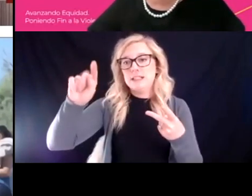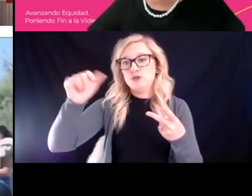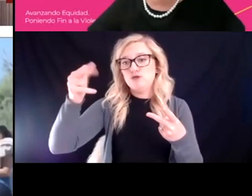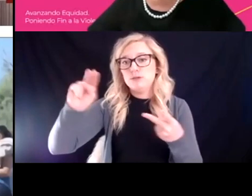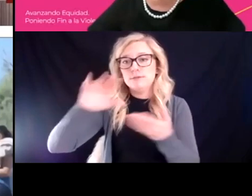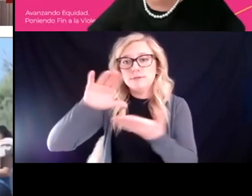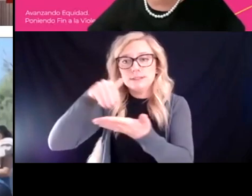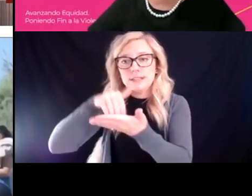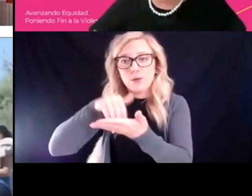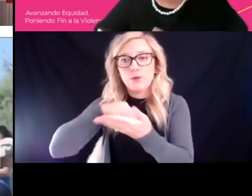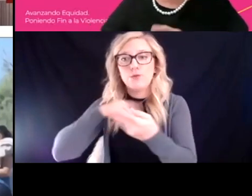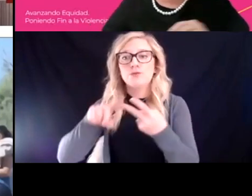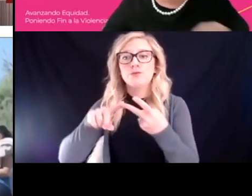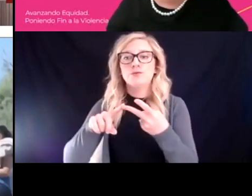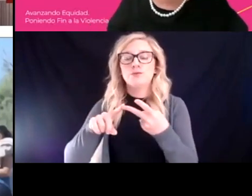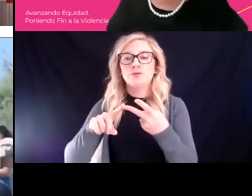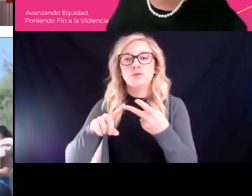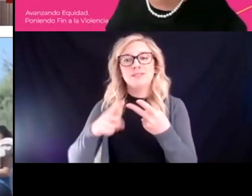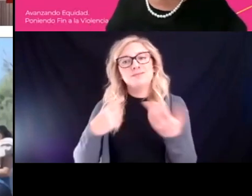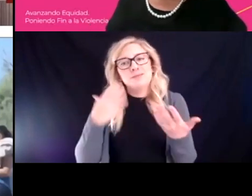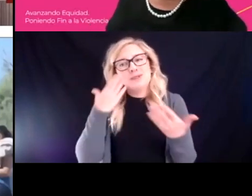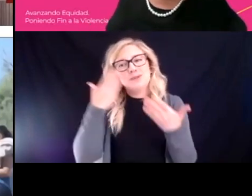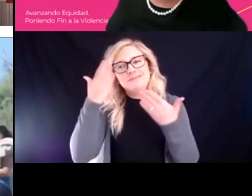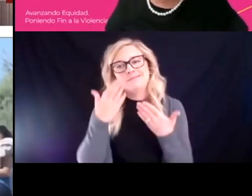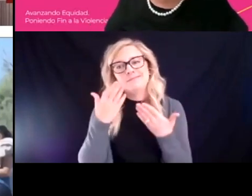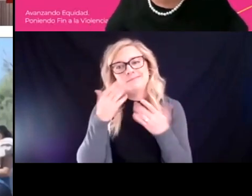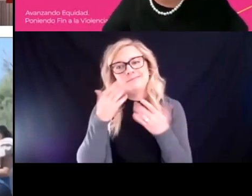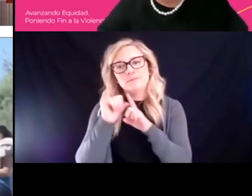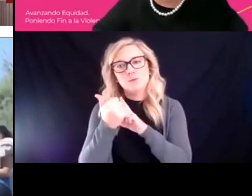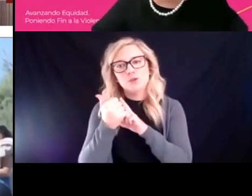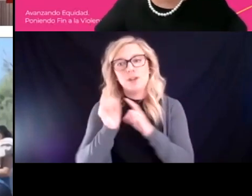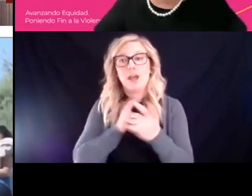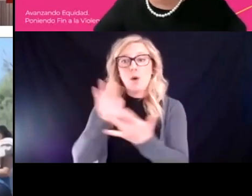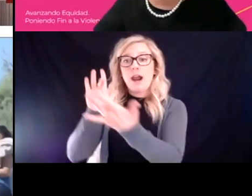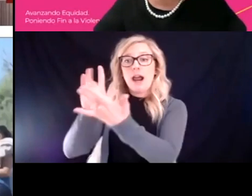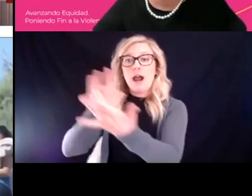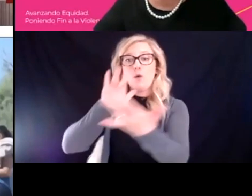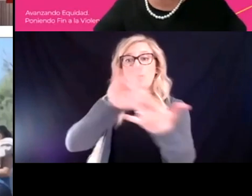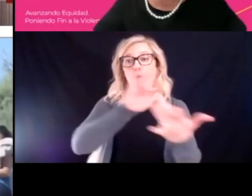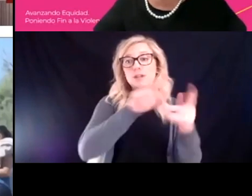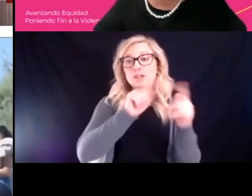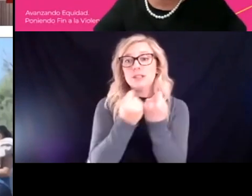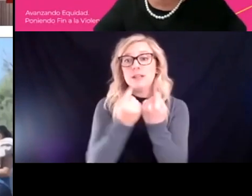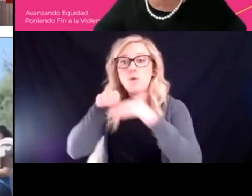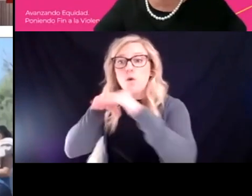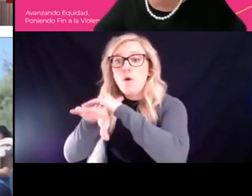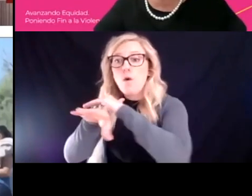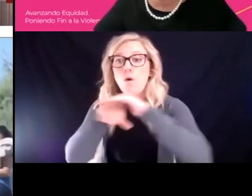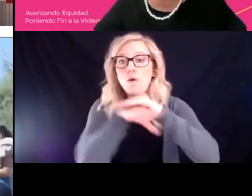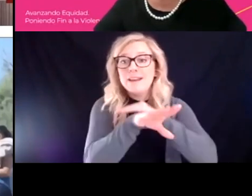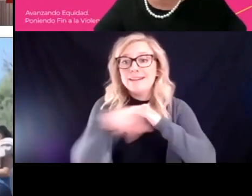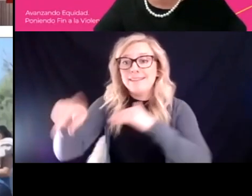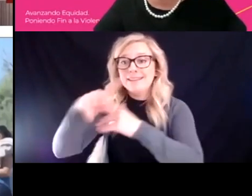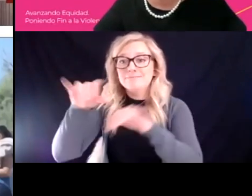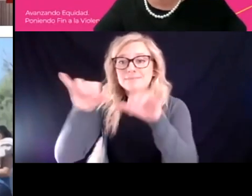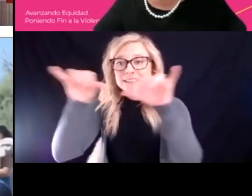that it's a sad situation that our outreach teams will go to these institutions to try to help and